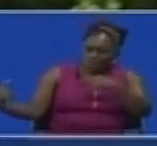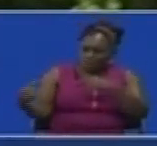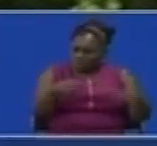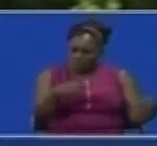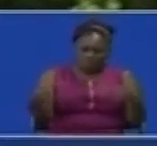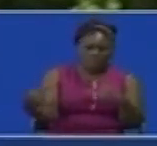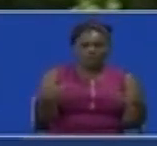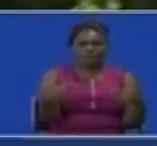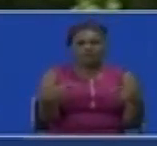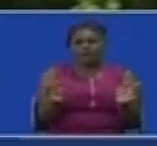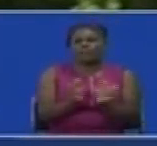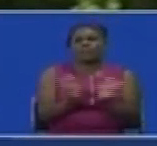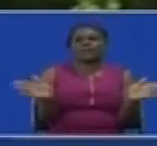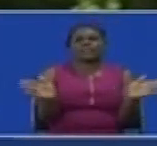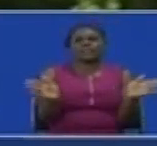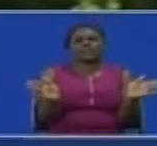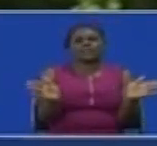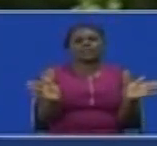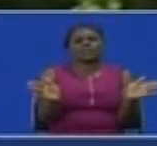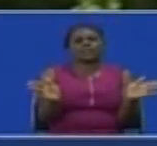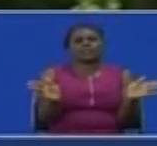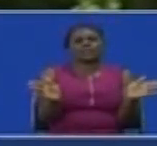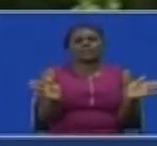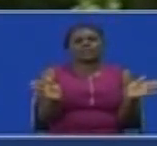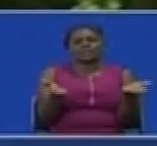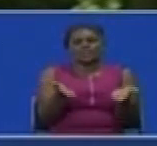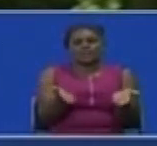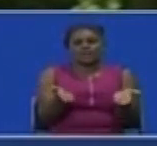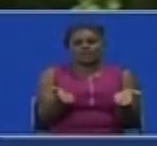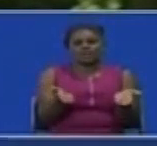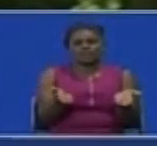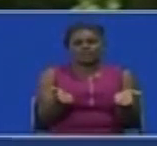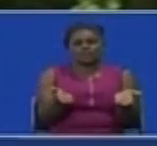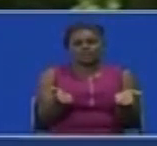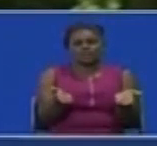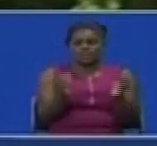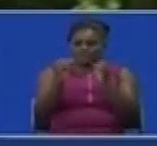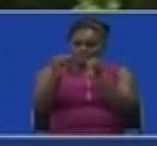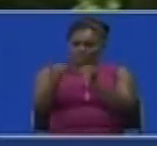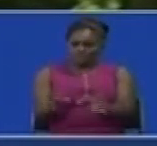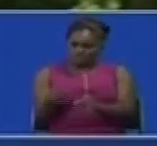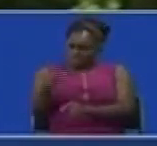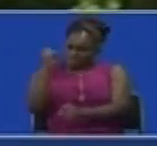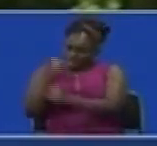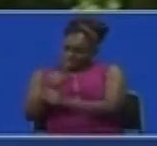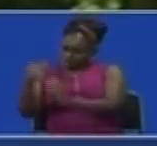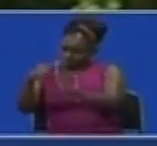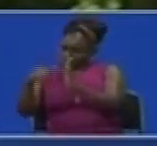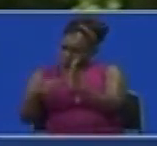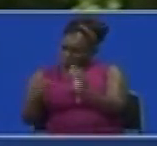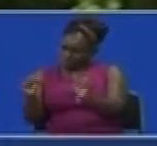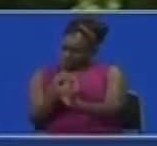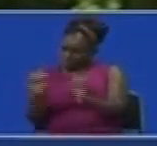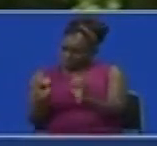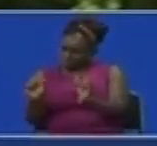which the mwananchi is being told that if this is not done, this will happen.